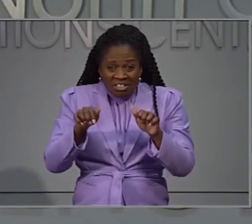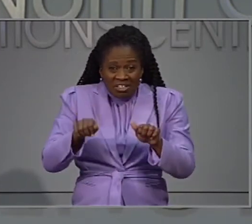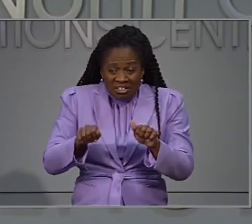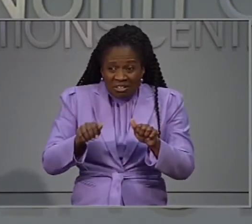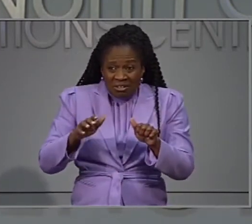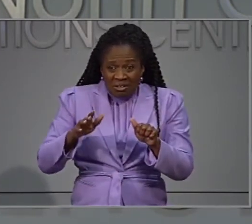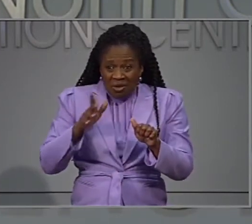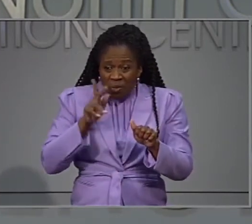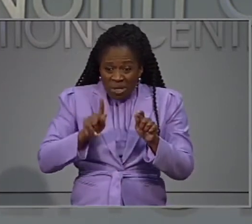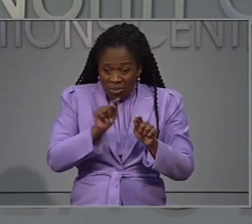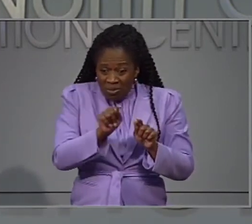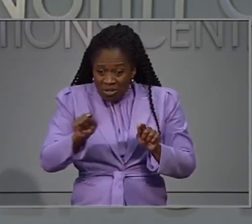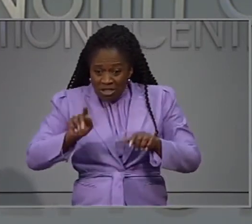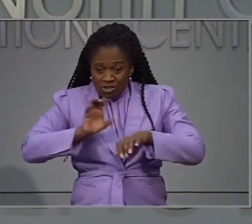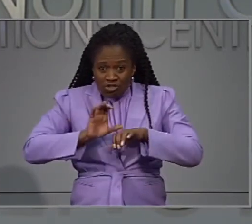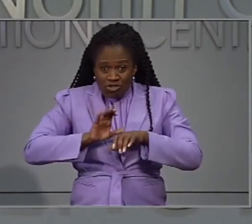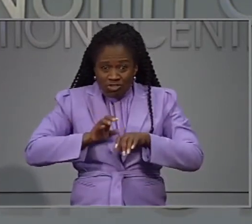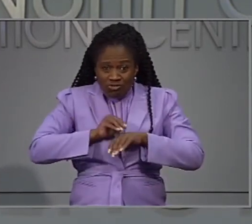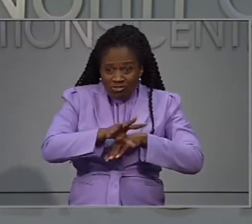own congregation,